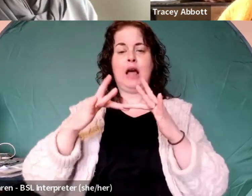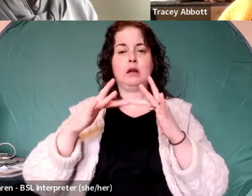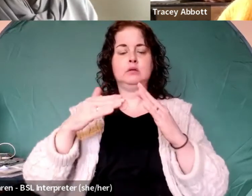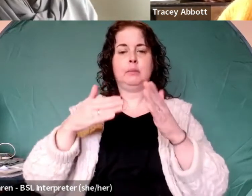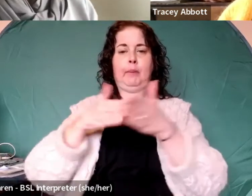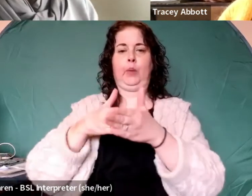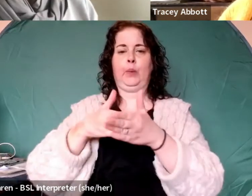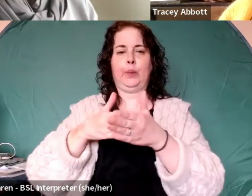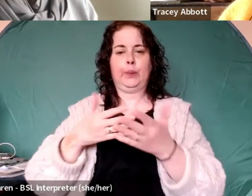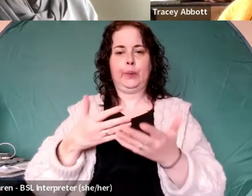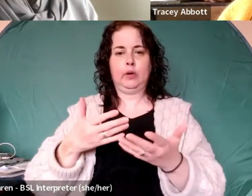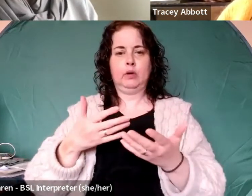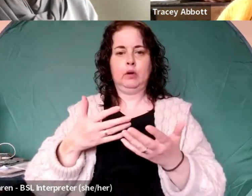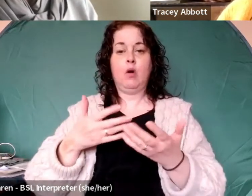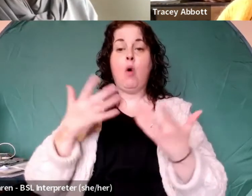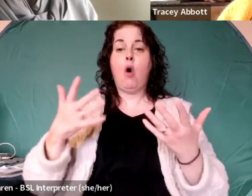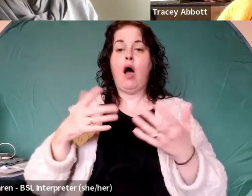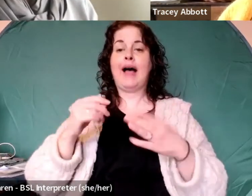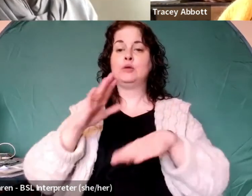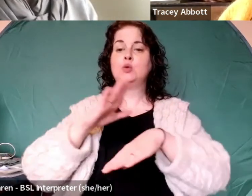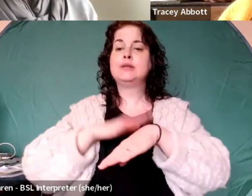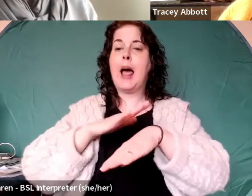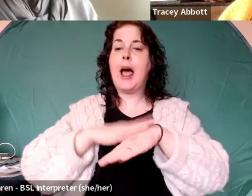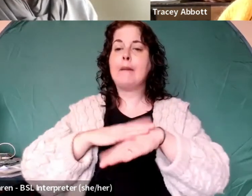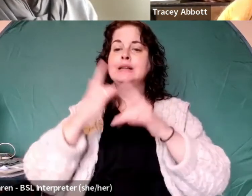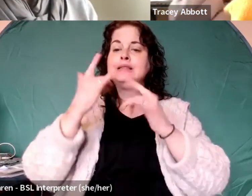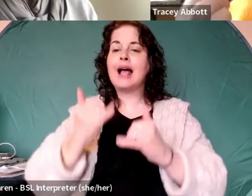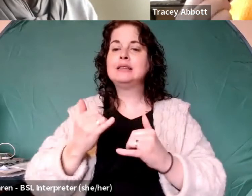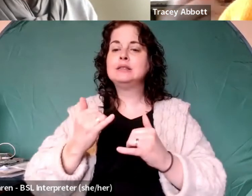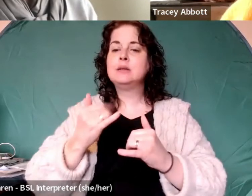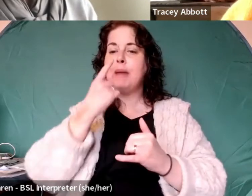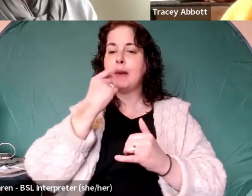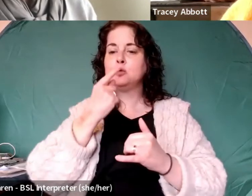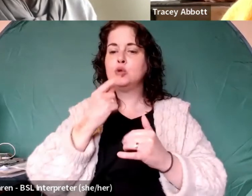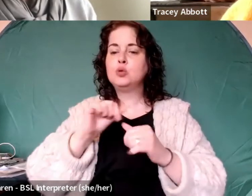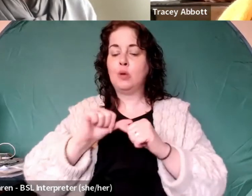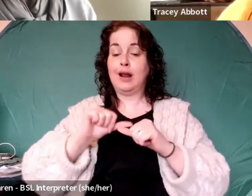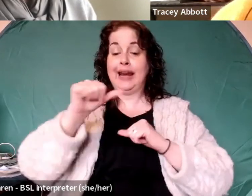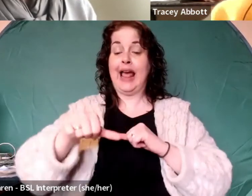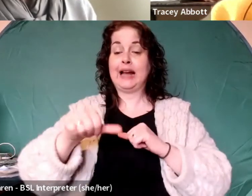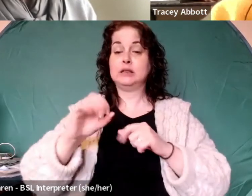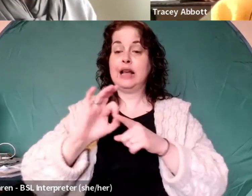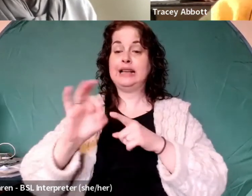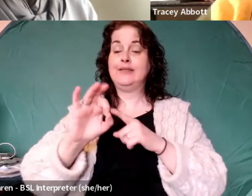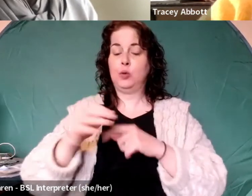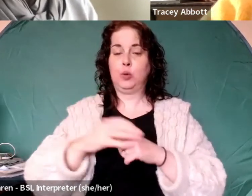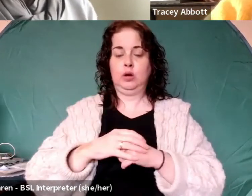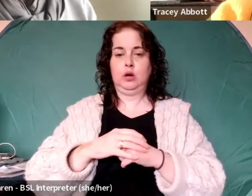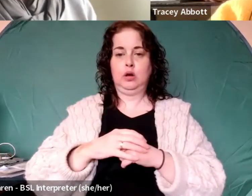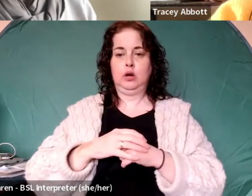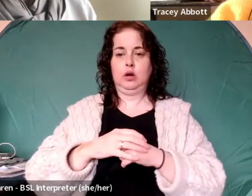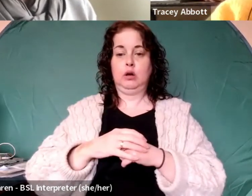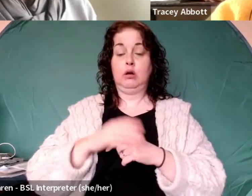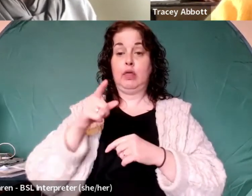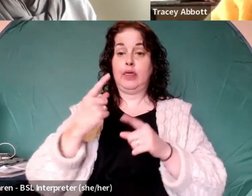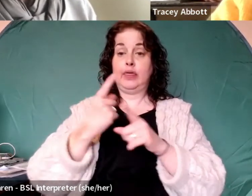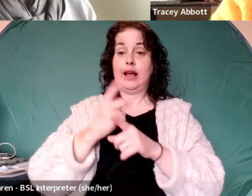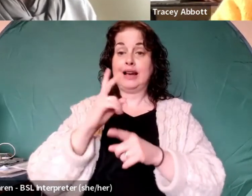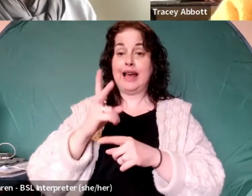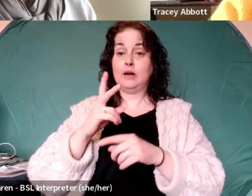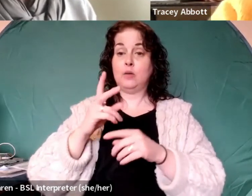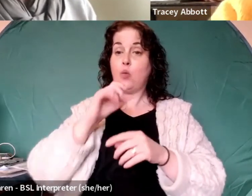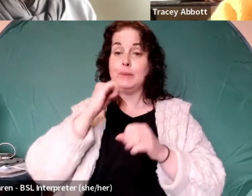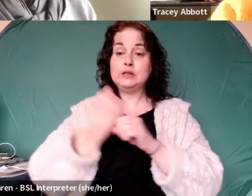inaccessible. Or you have to do a timed test in order to get to the next stage in the recruitment process. And those things, again, won't have been